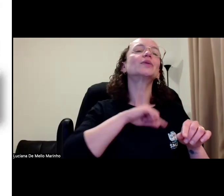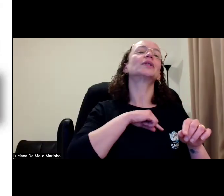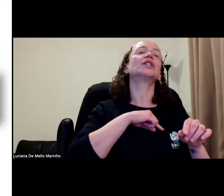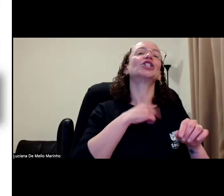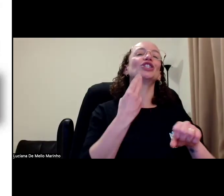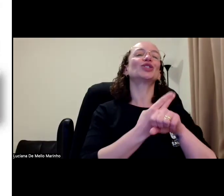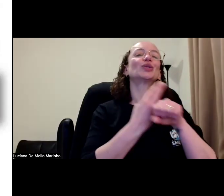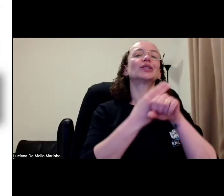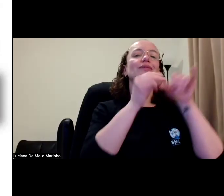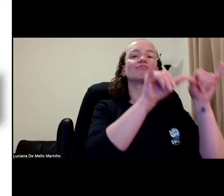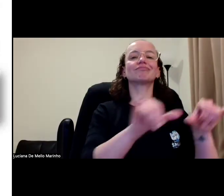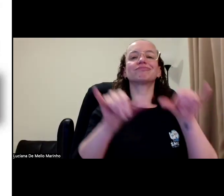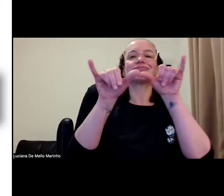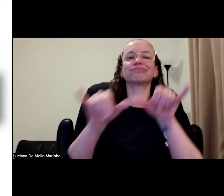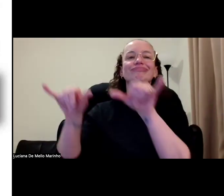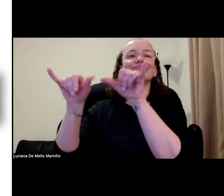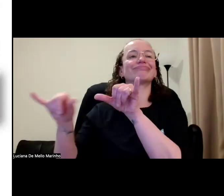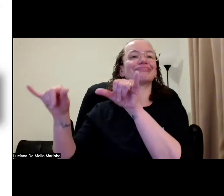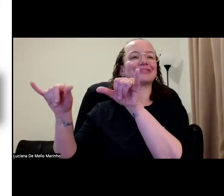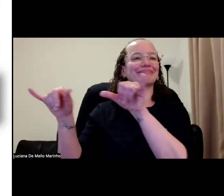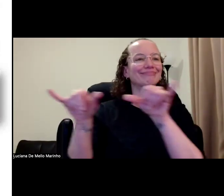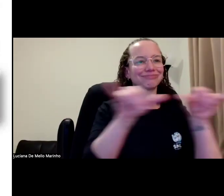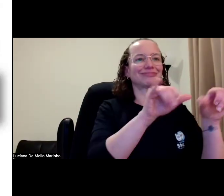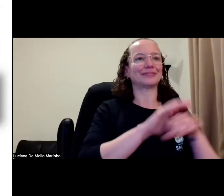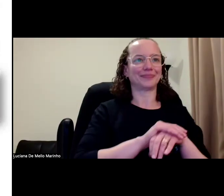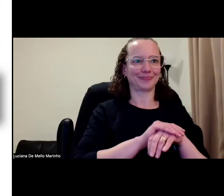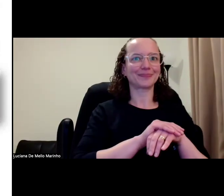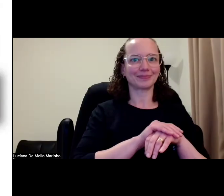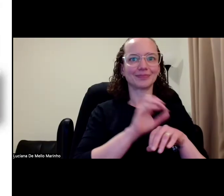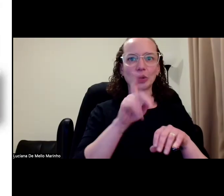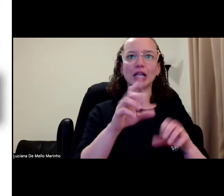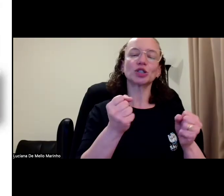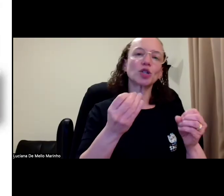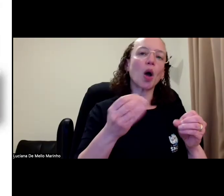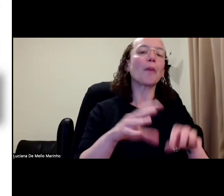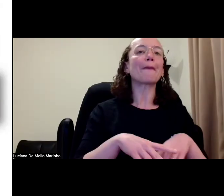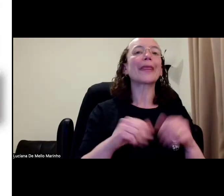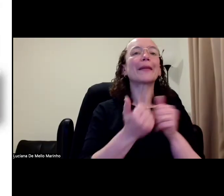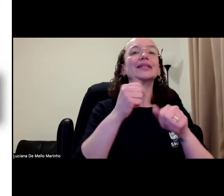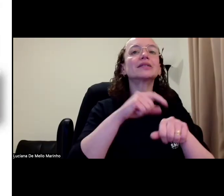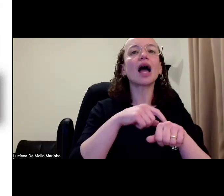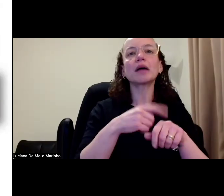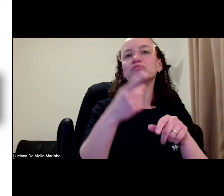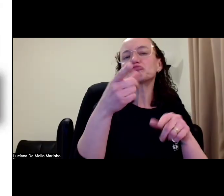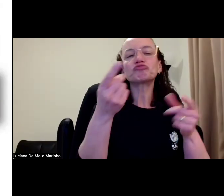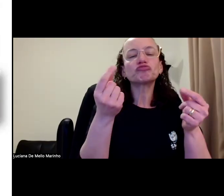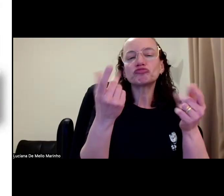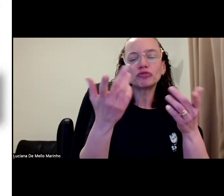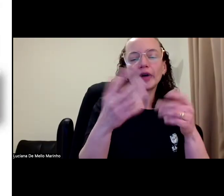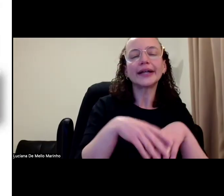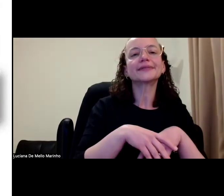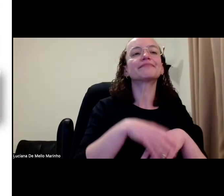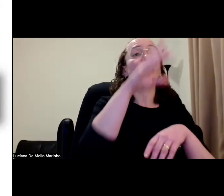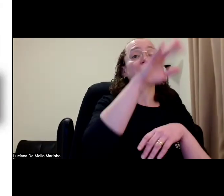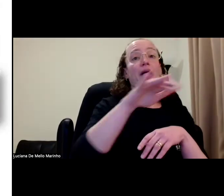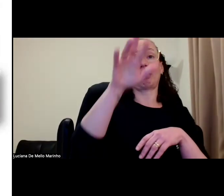They're different, but we do use kind of pretty standard words for those. So